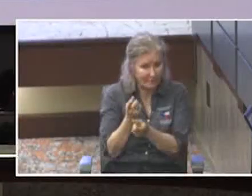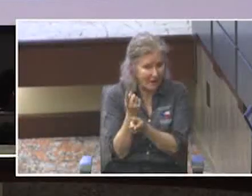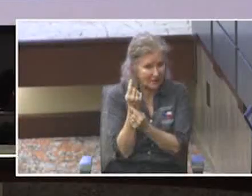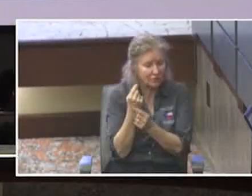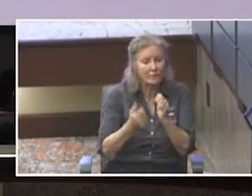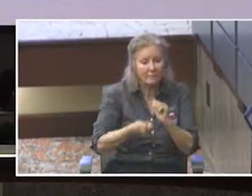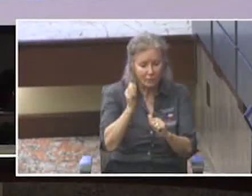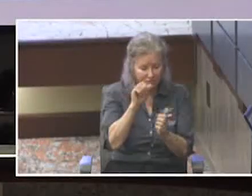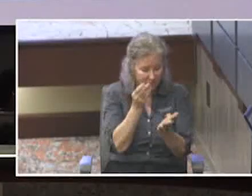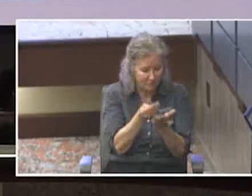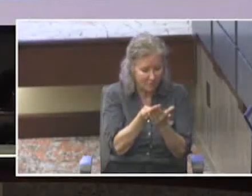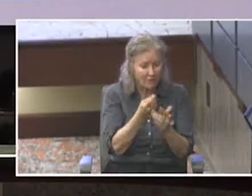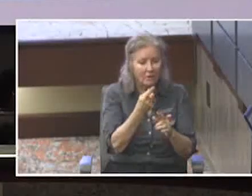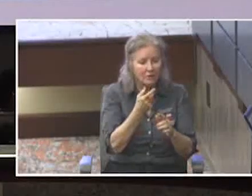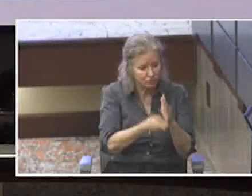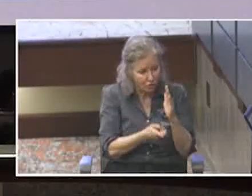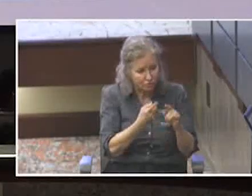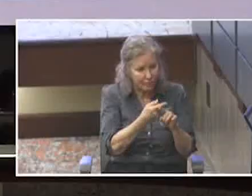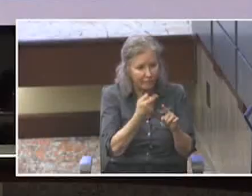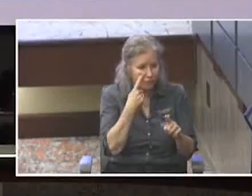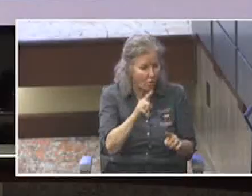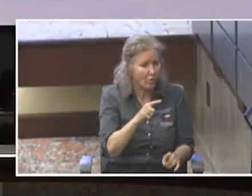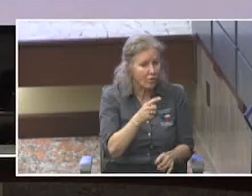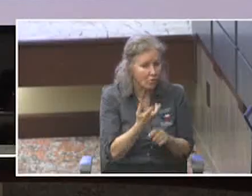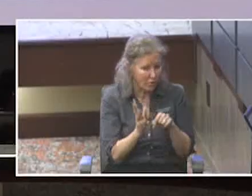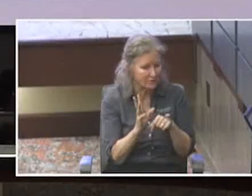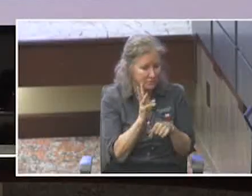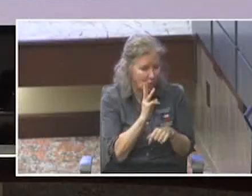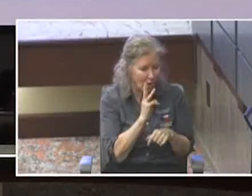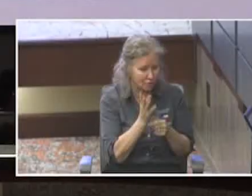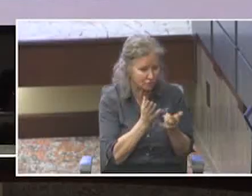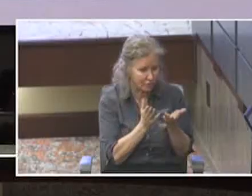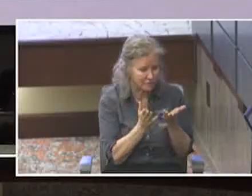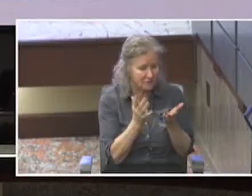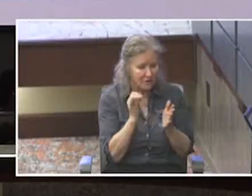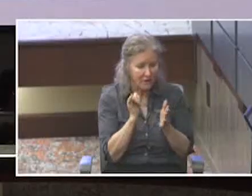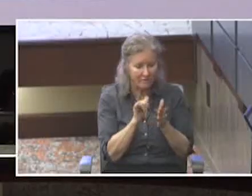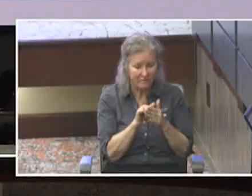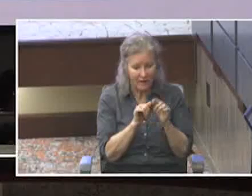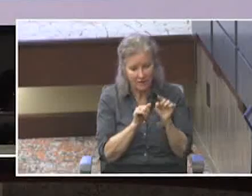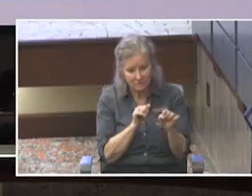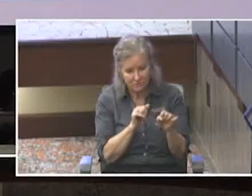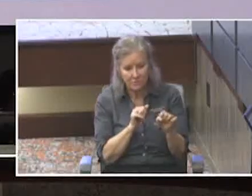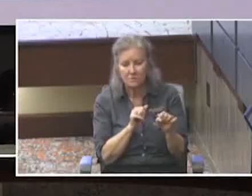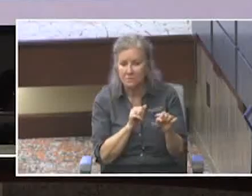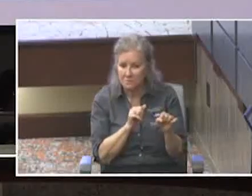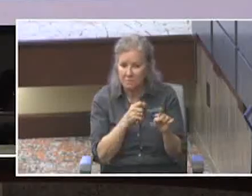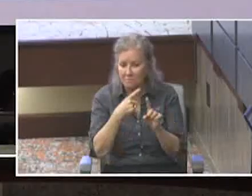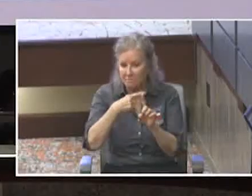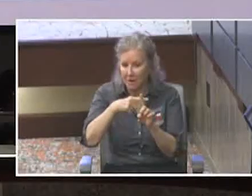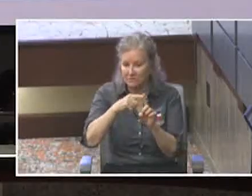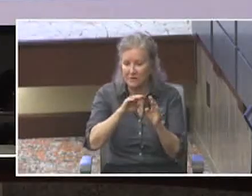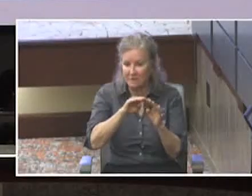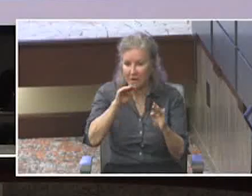come from our charges for wastewater services. Those are performing slightly above with a positive variance of